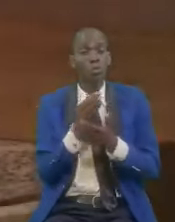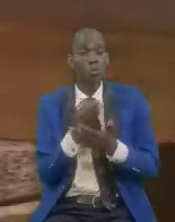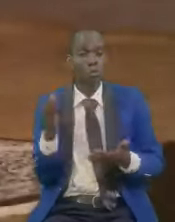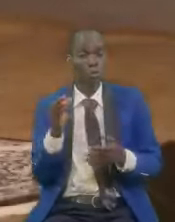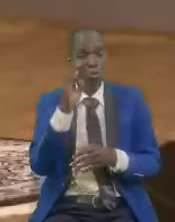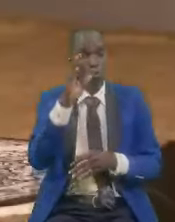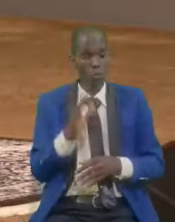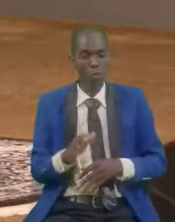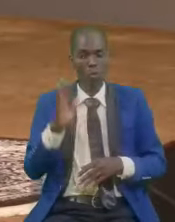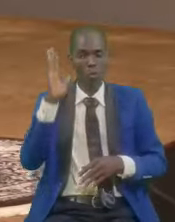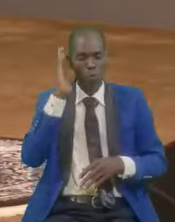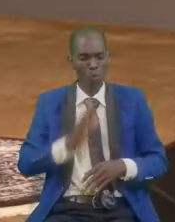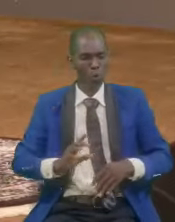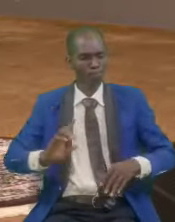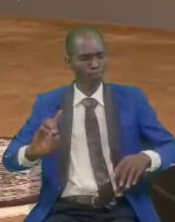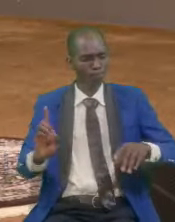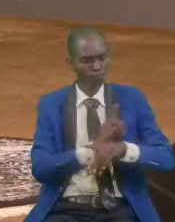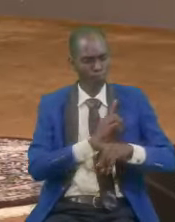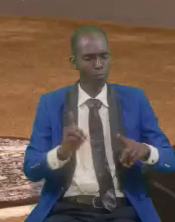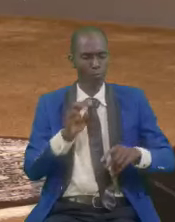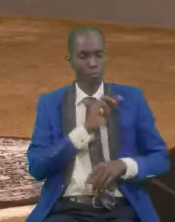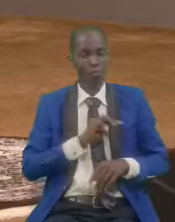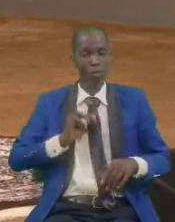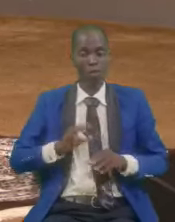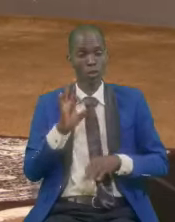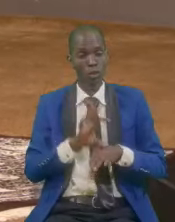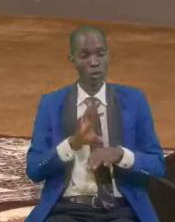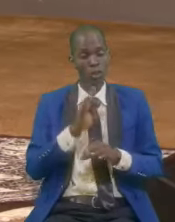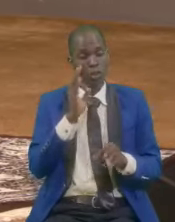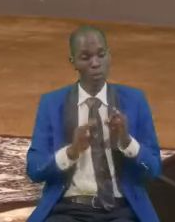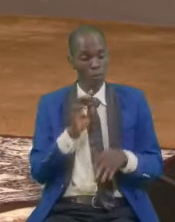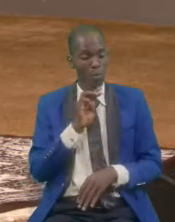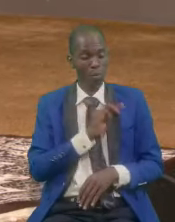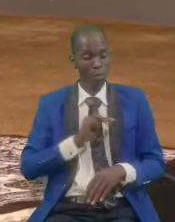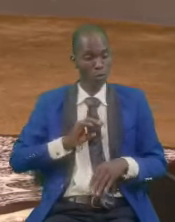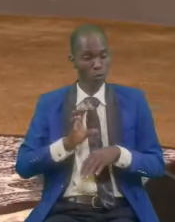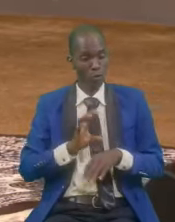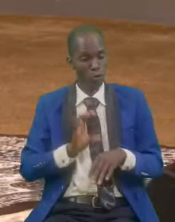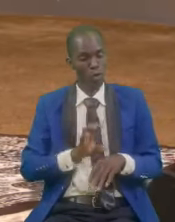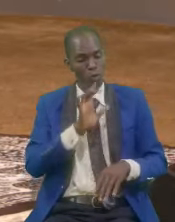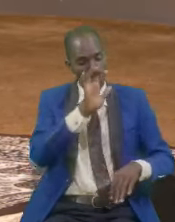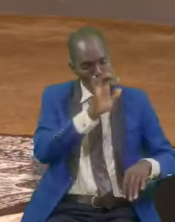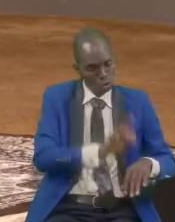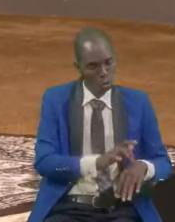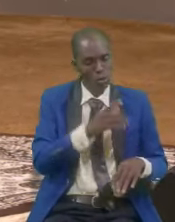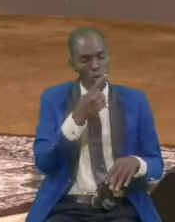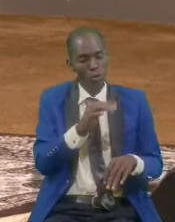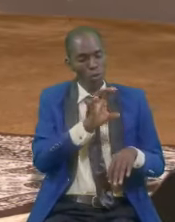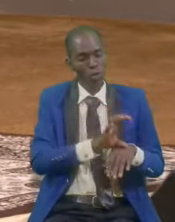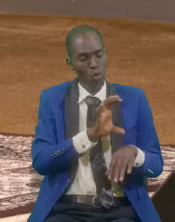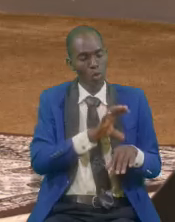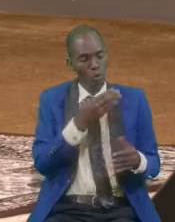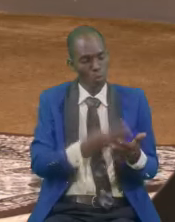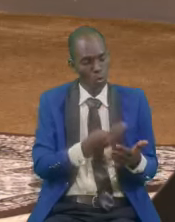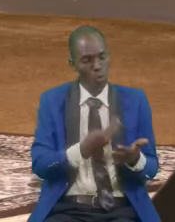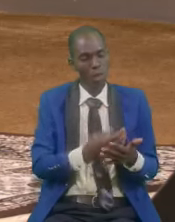discipline a member of the church? If a member of the church puts his hand in the offering bag and takes